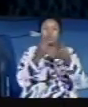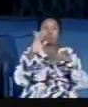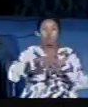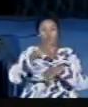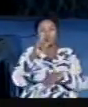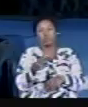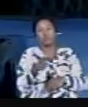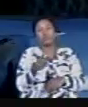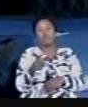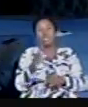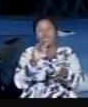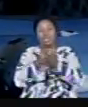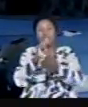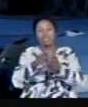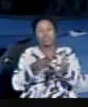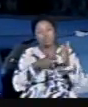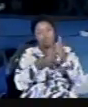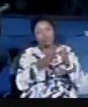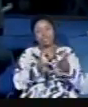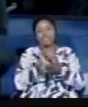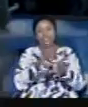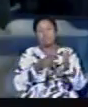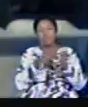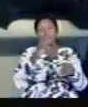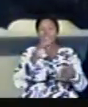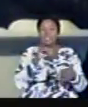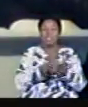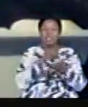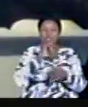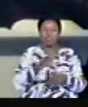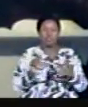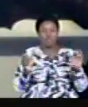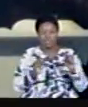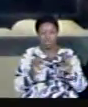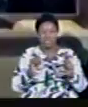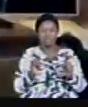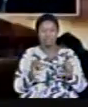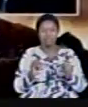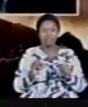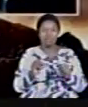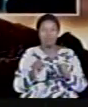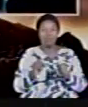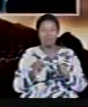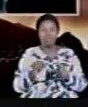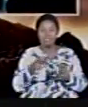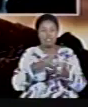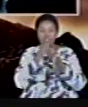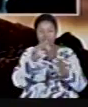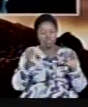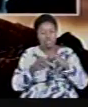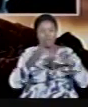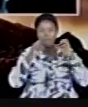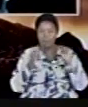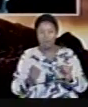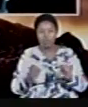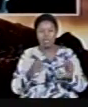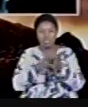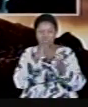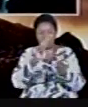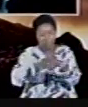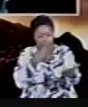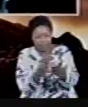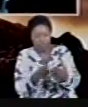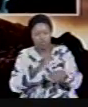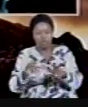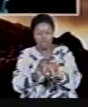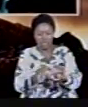the proof. That's the proof. It's not shaking, power. It's not falling on the ground, power. It's